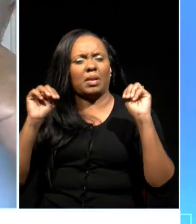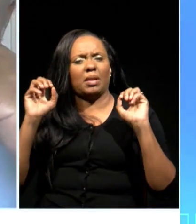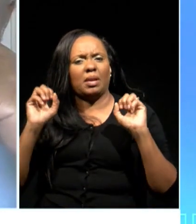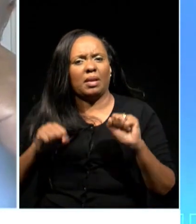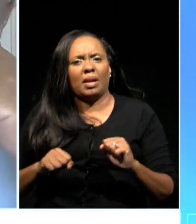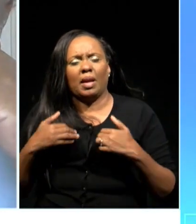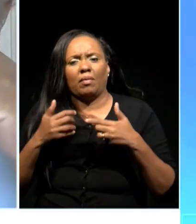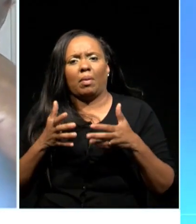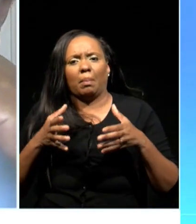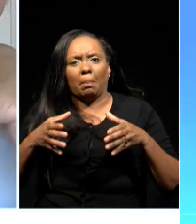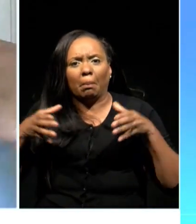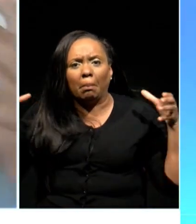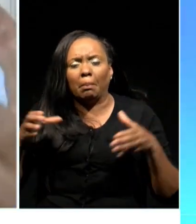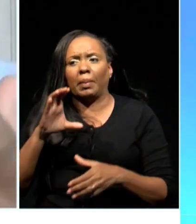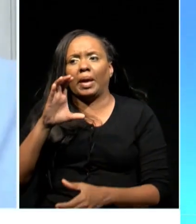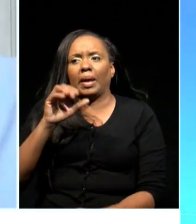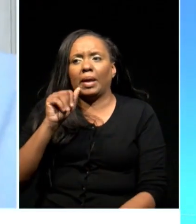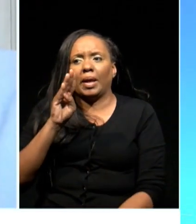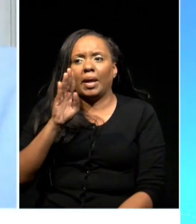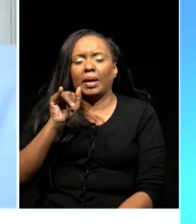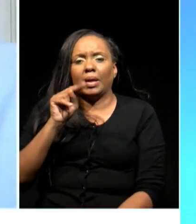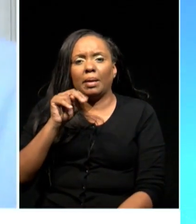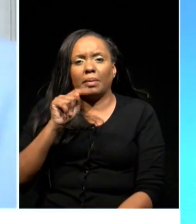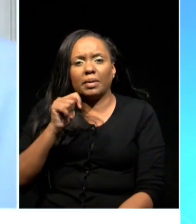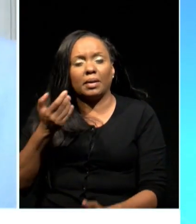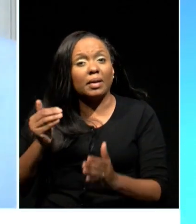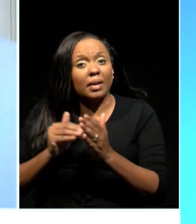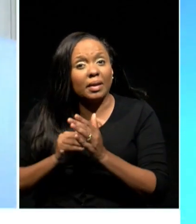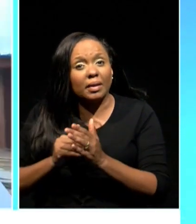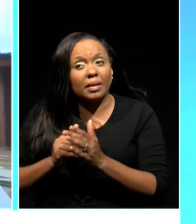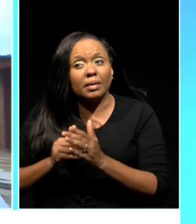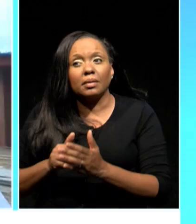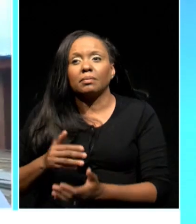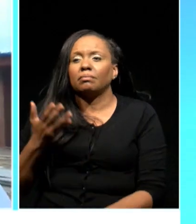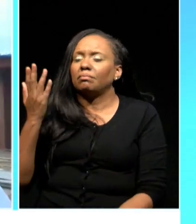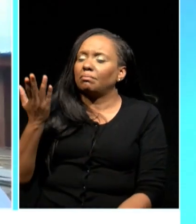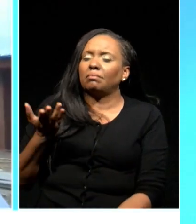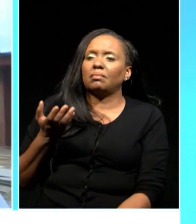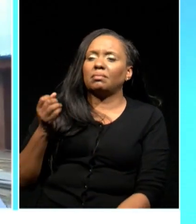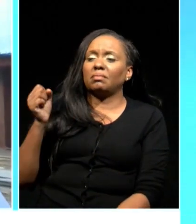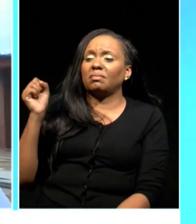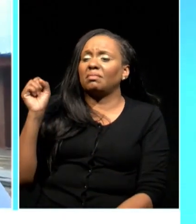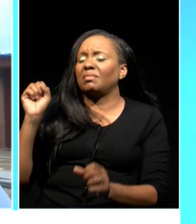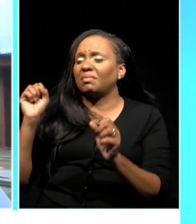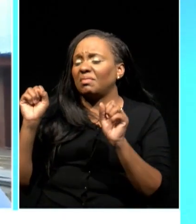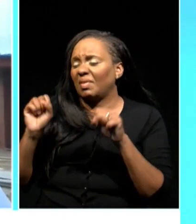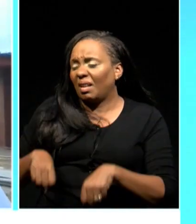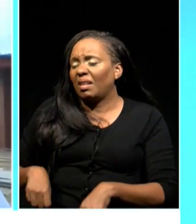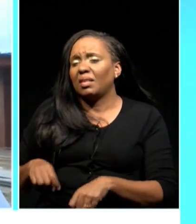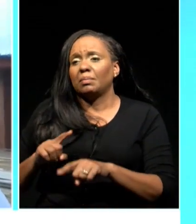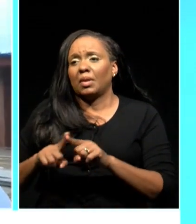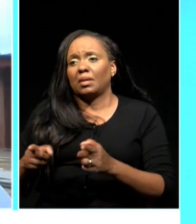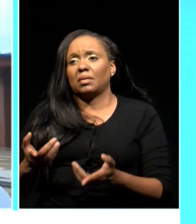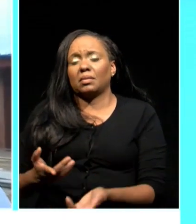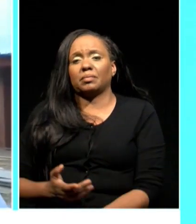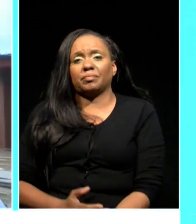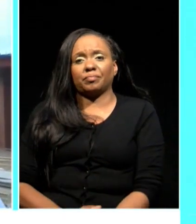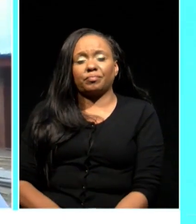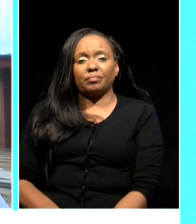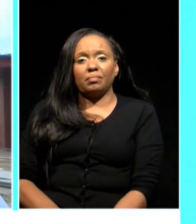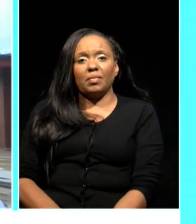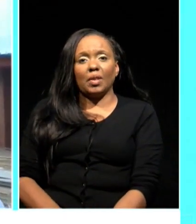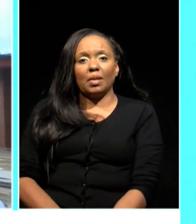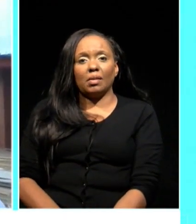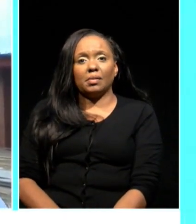again? Yes, she can, but the question is with Should she? If the original problem